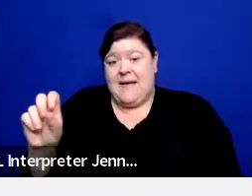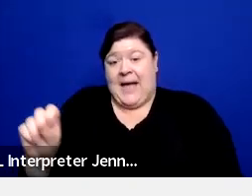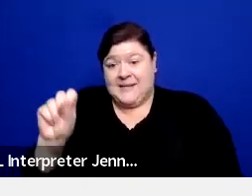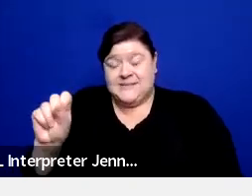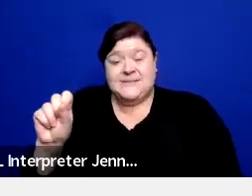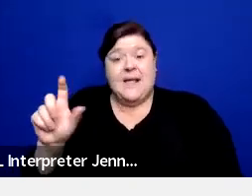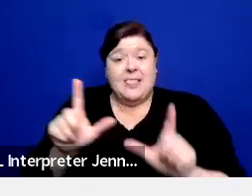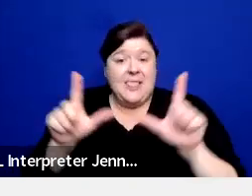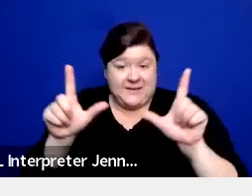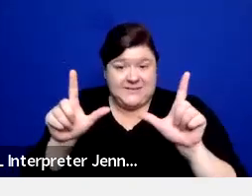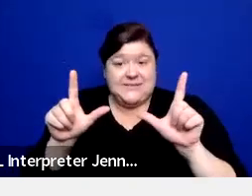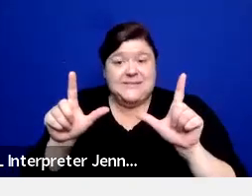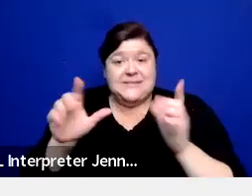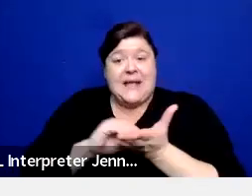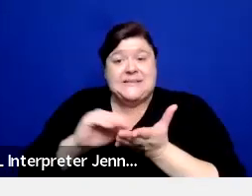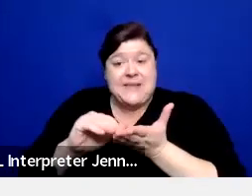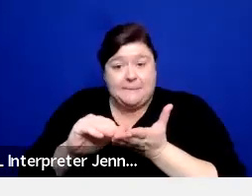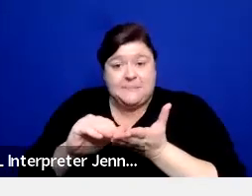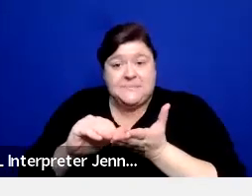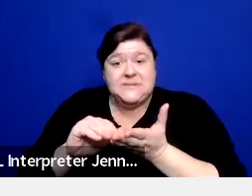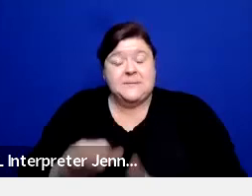received a grant,